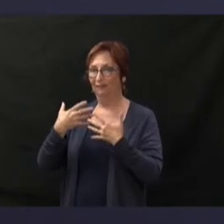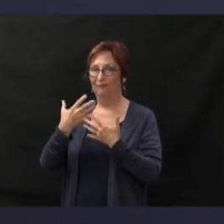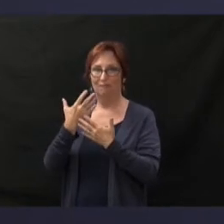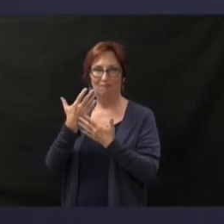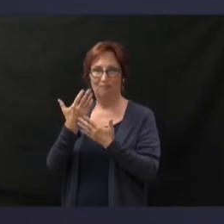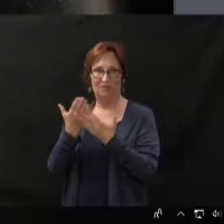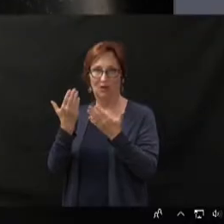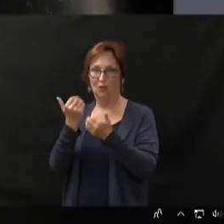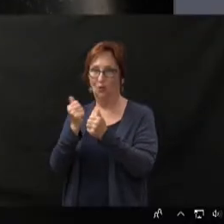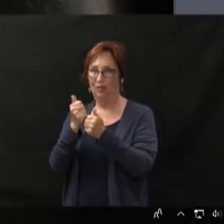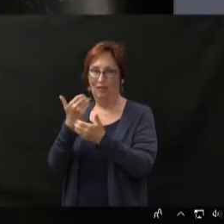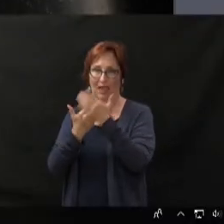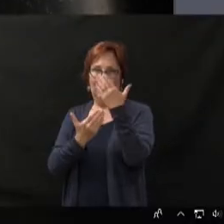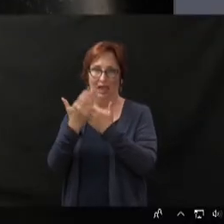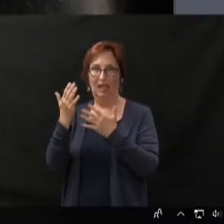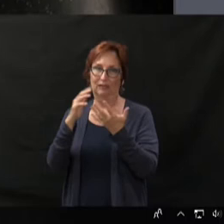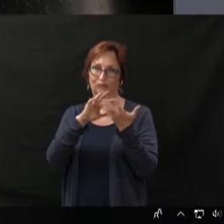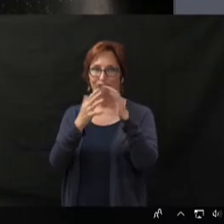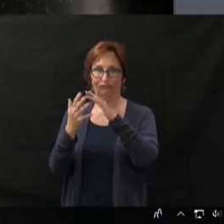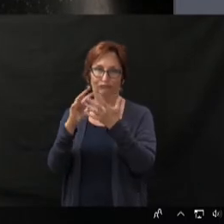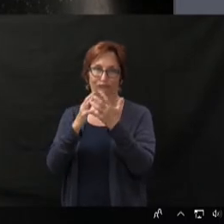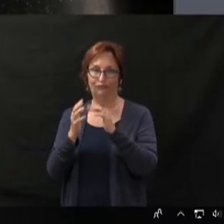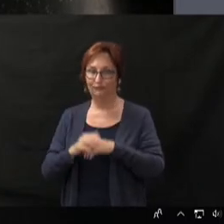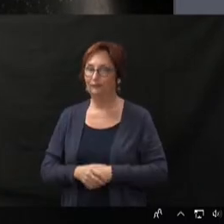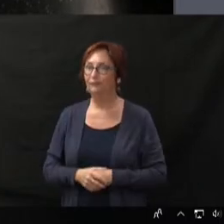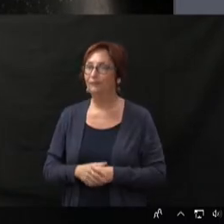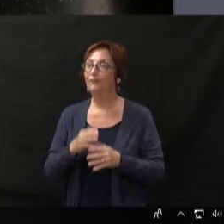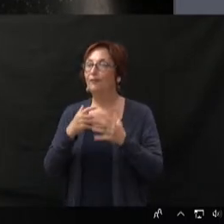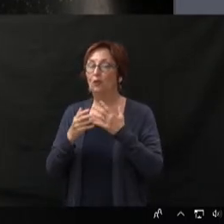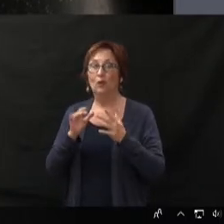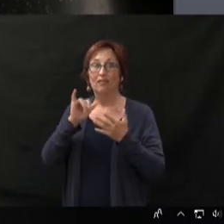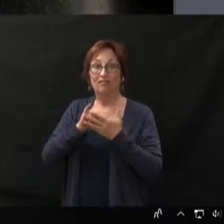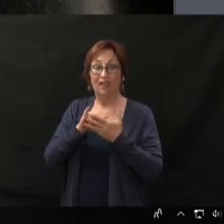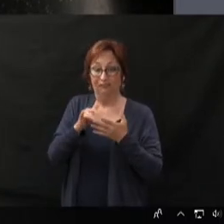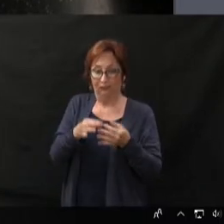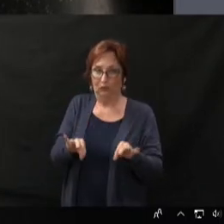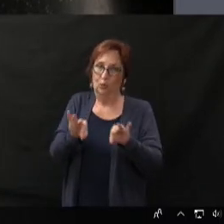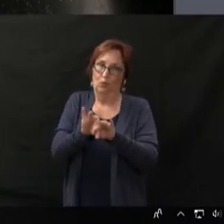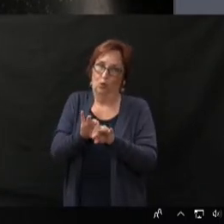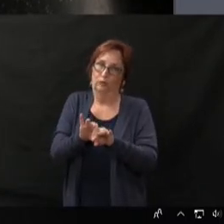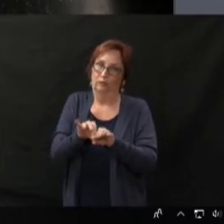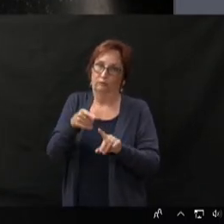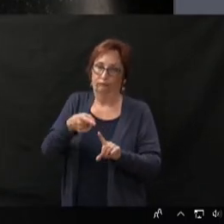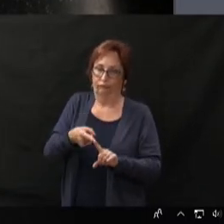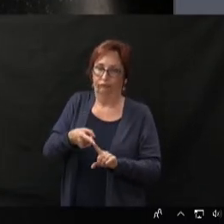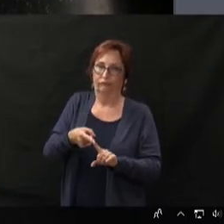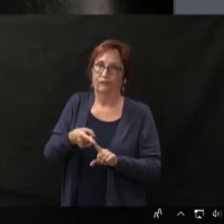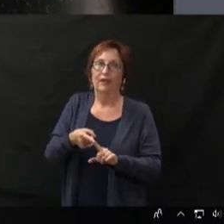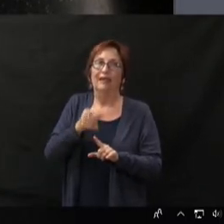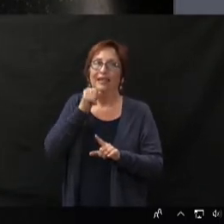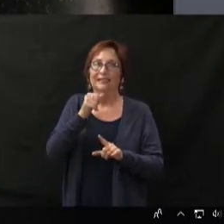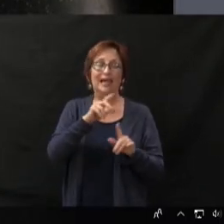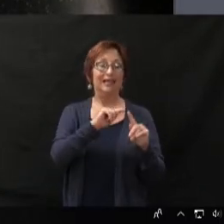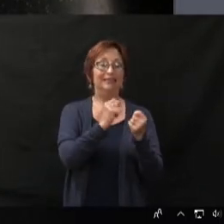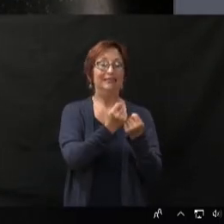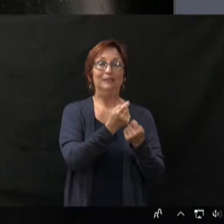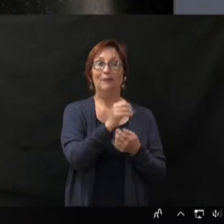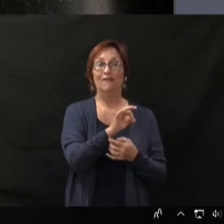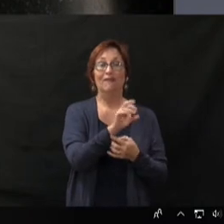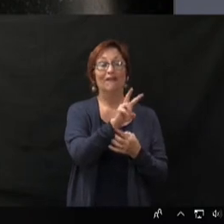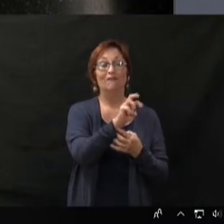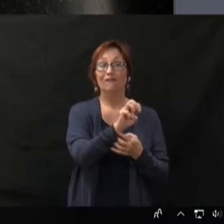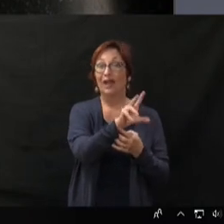right? Anyway, that is the important thing. It's not a team of vowels, it's a team of